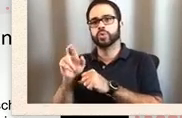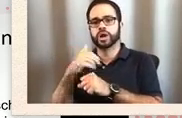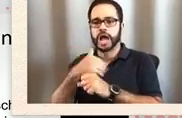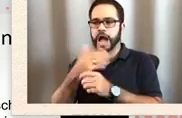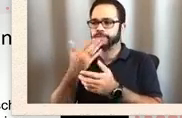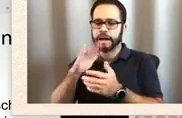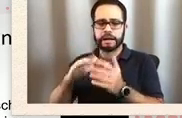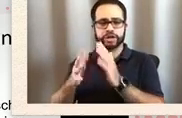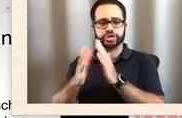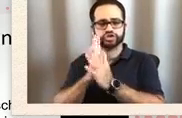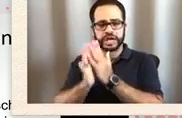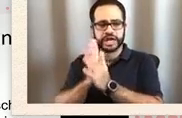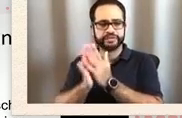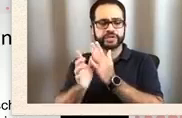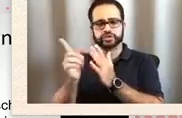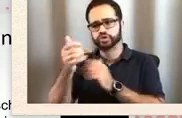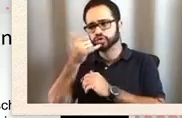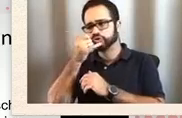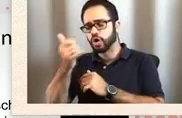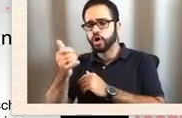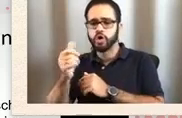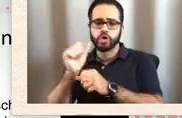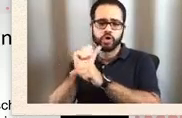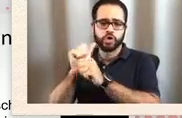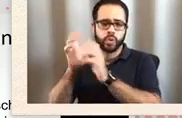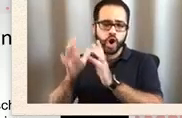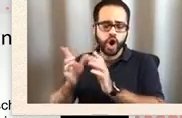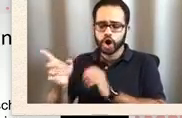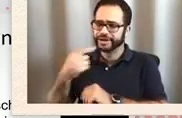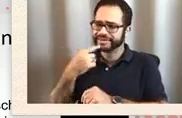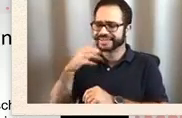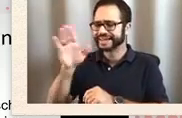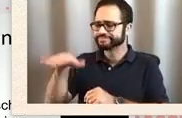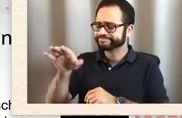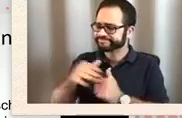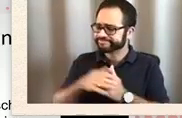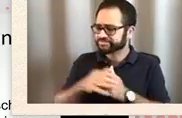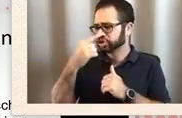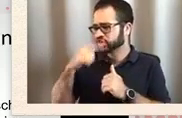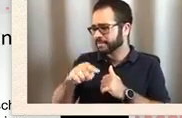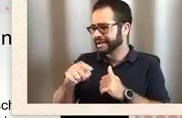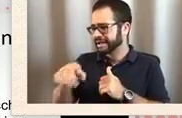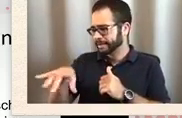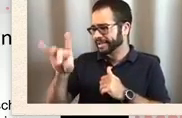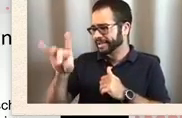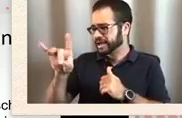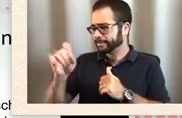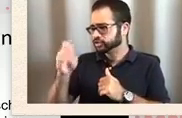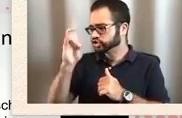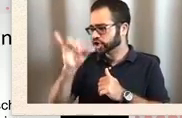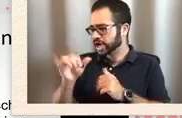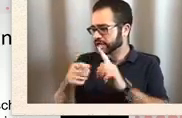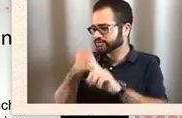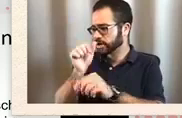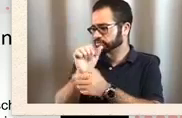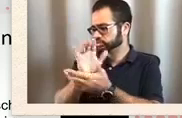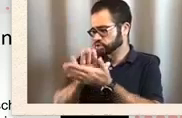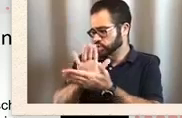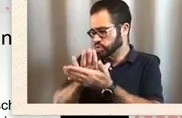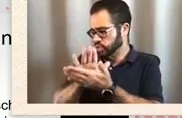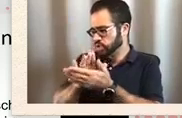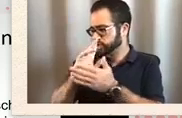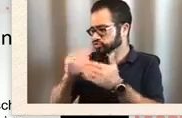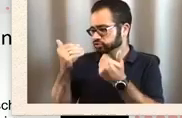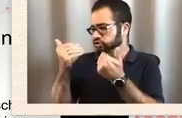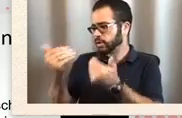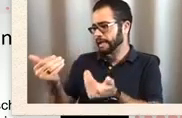jam, and so you contact the respite worker and you say, hey, can you pick Johnny up from school today and go ahead and do your outing